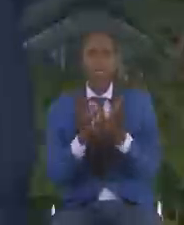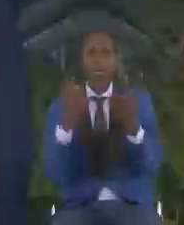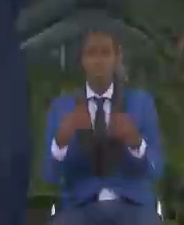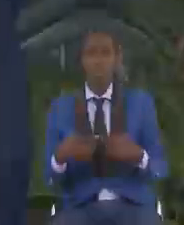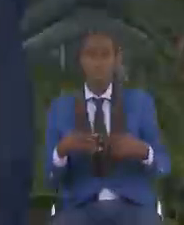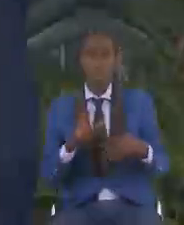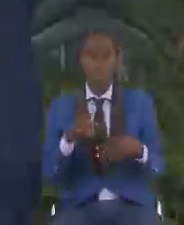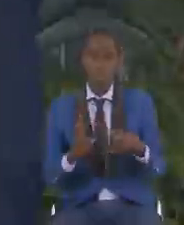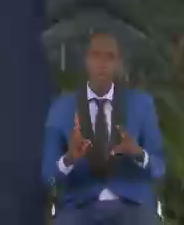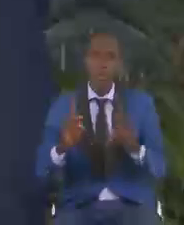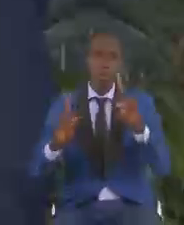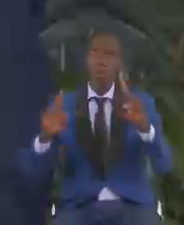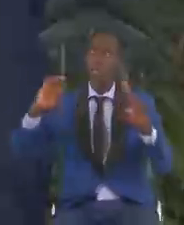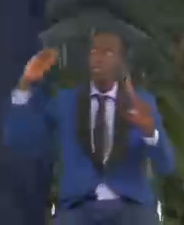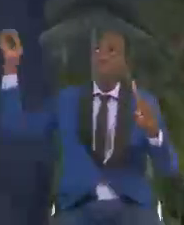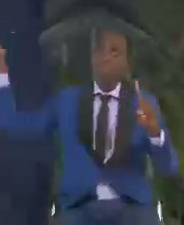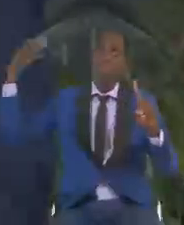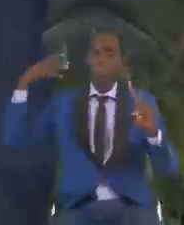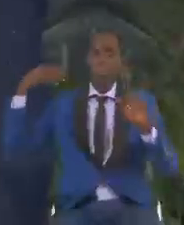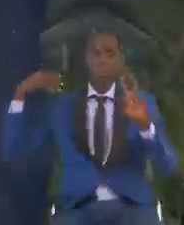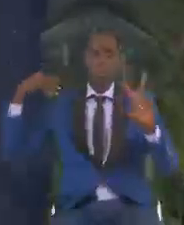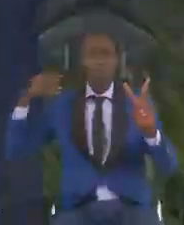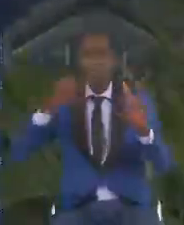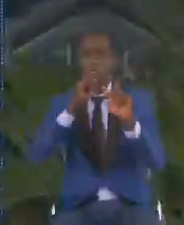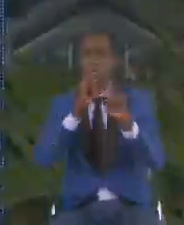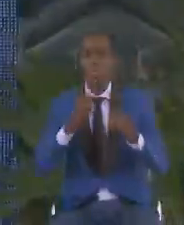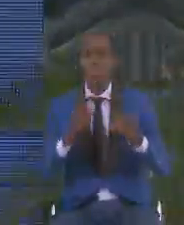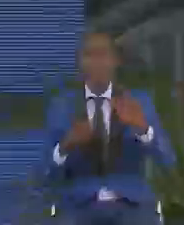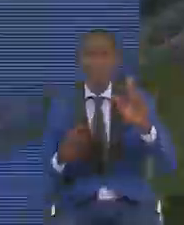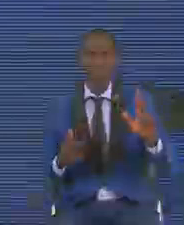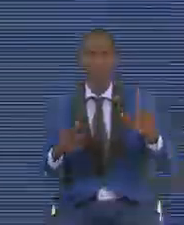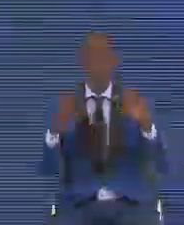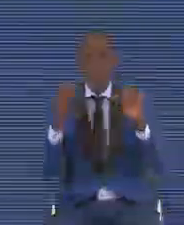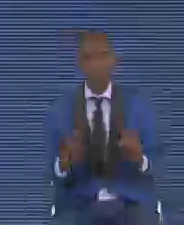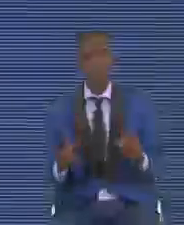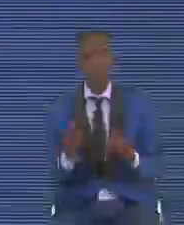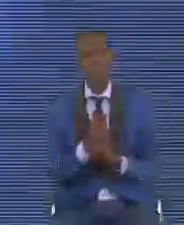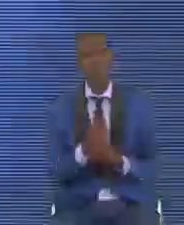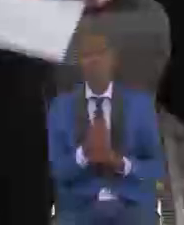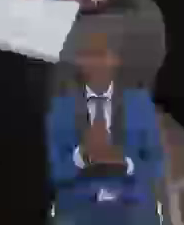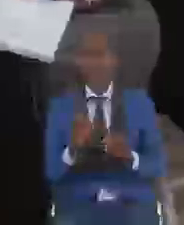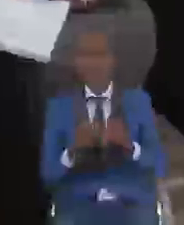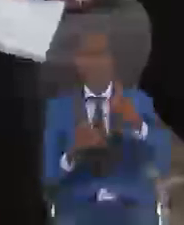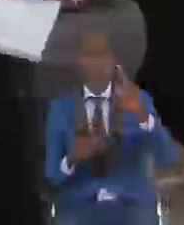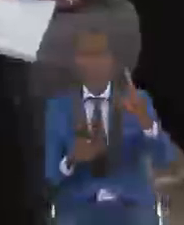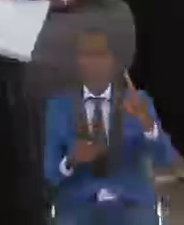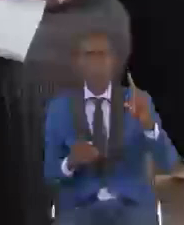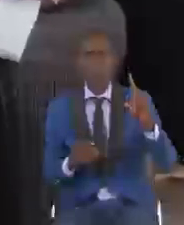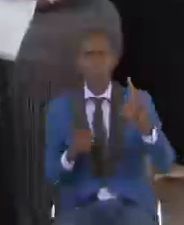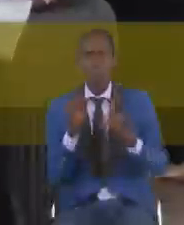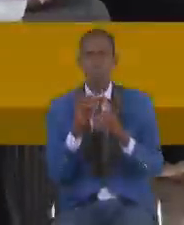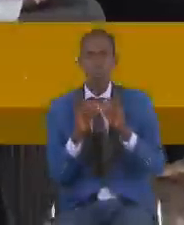Grace, gift, grit. Number one, it's appointment into